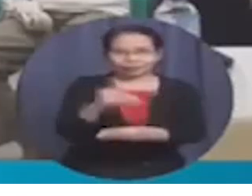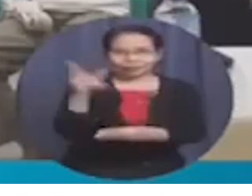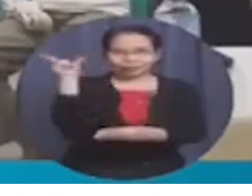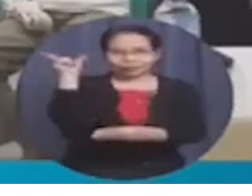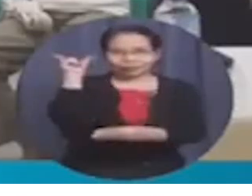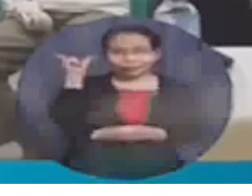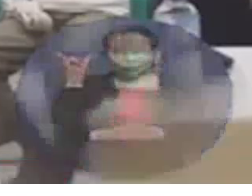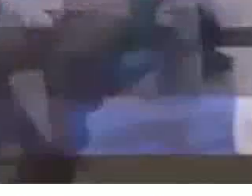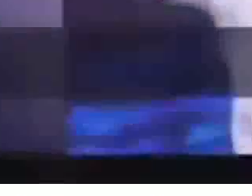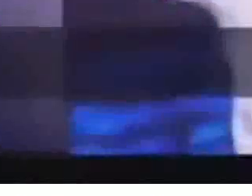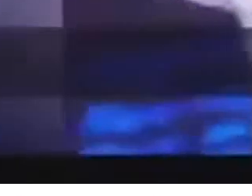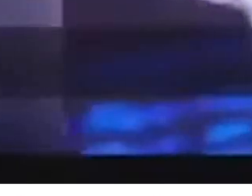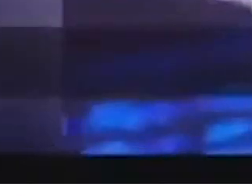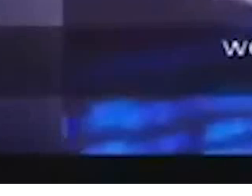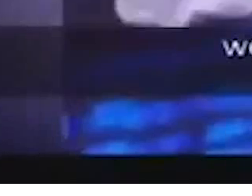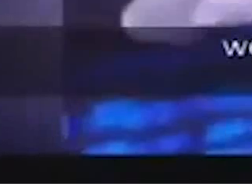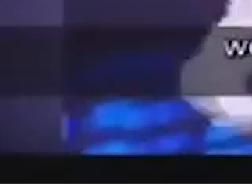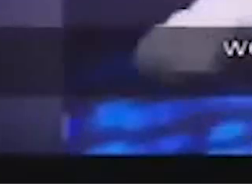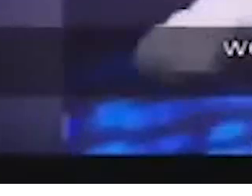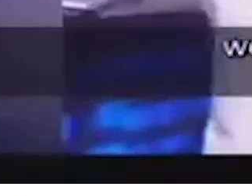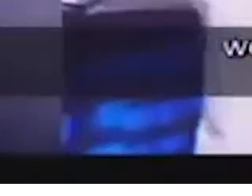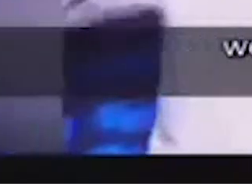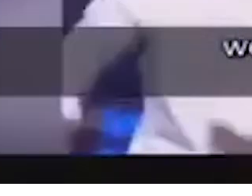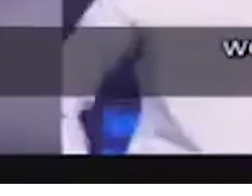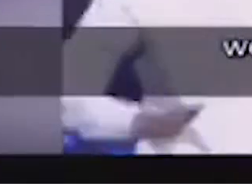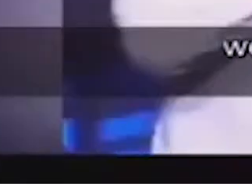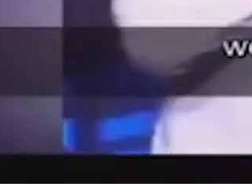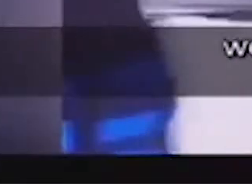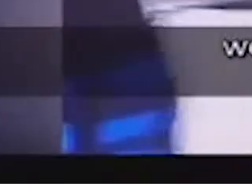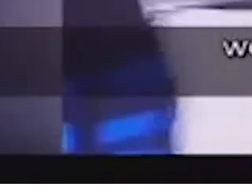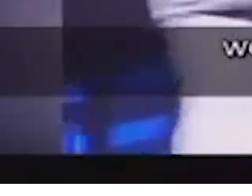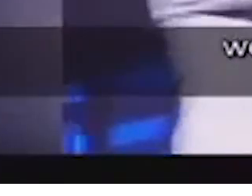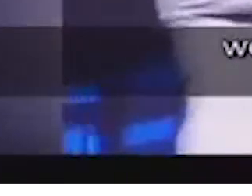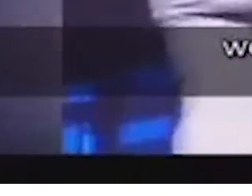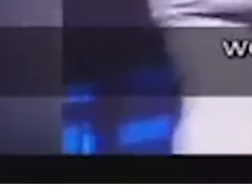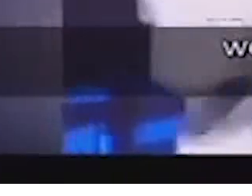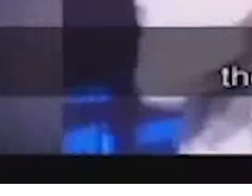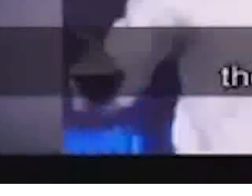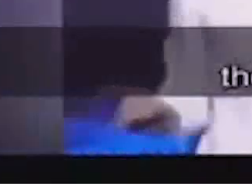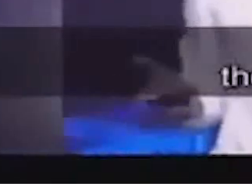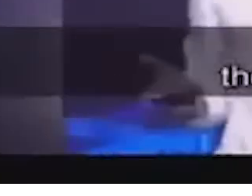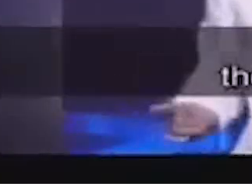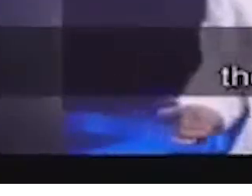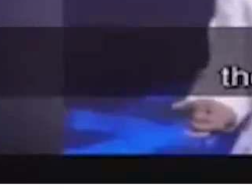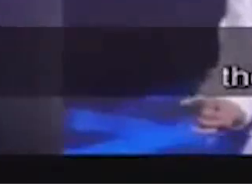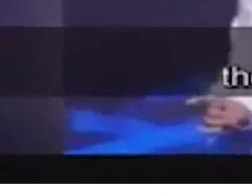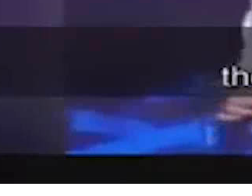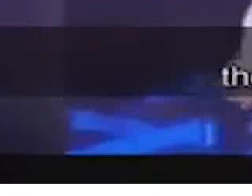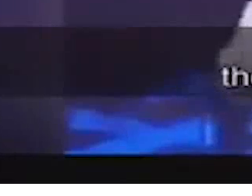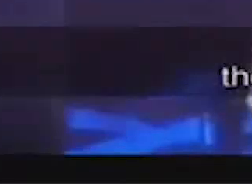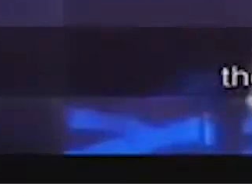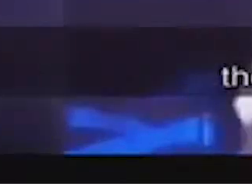nyo. Here's the truth. We become like the God that we worship. But not only